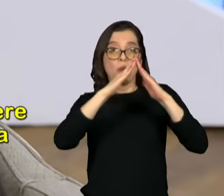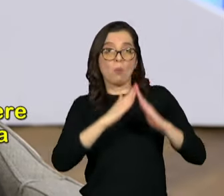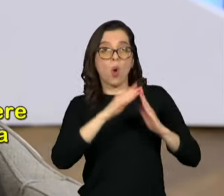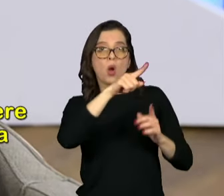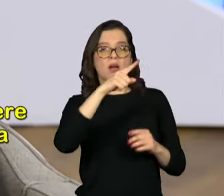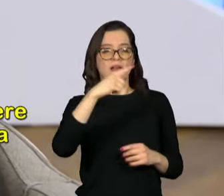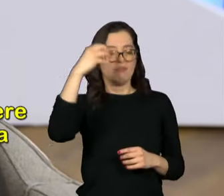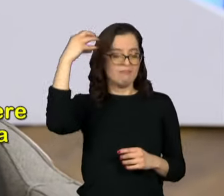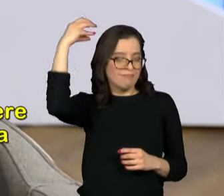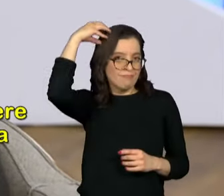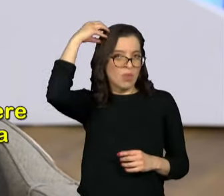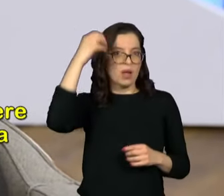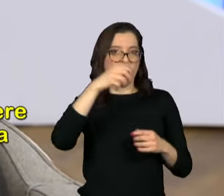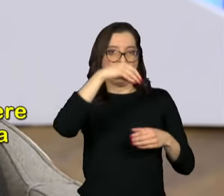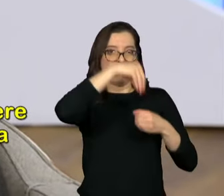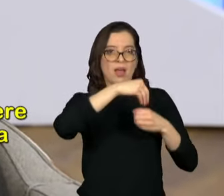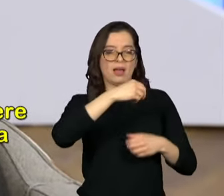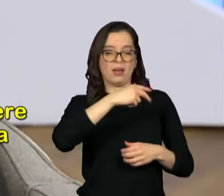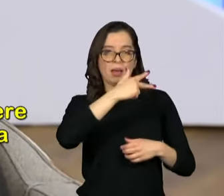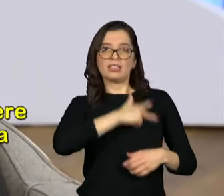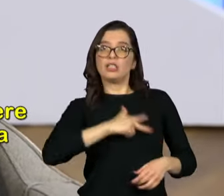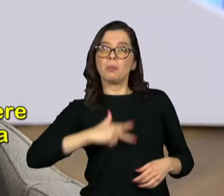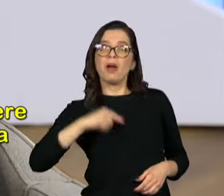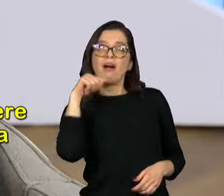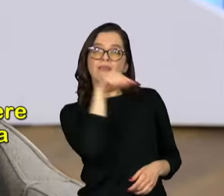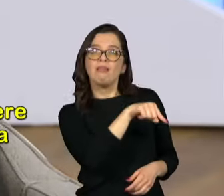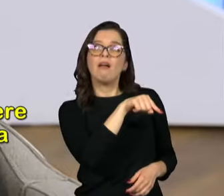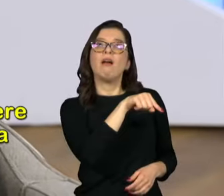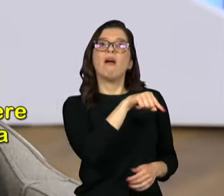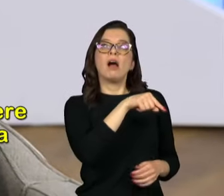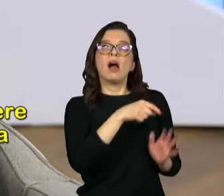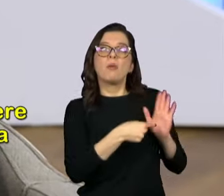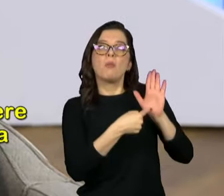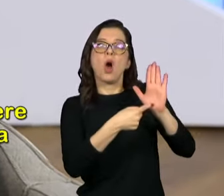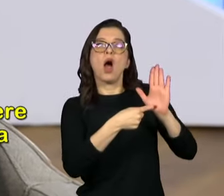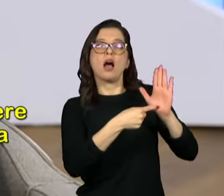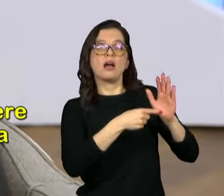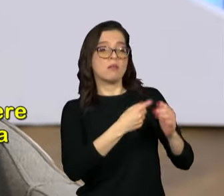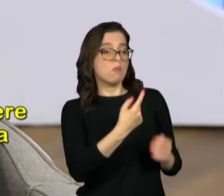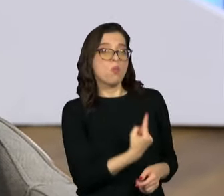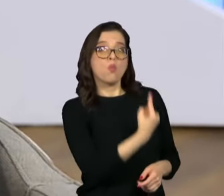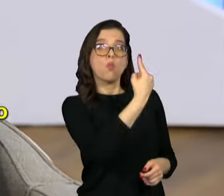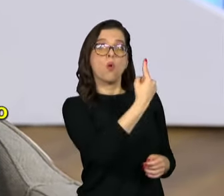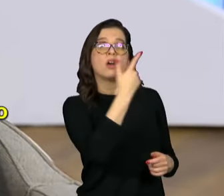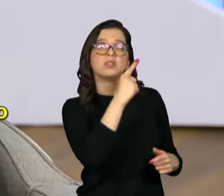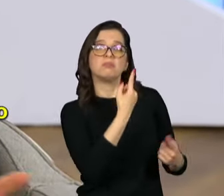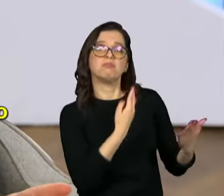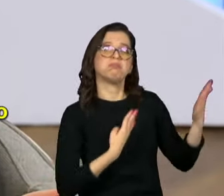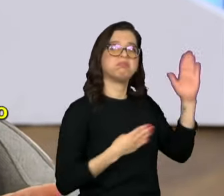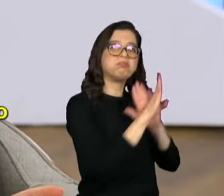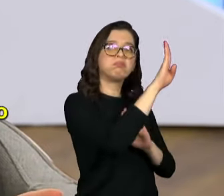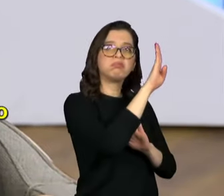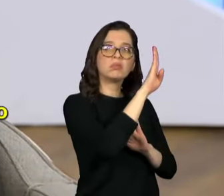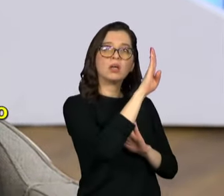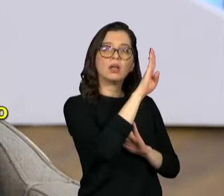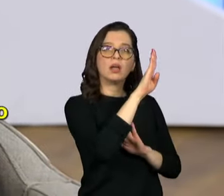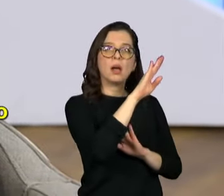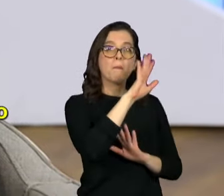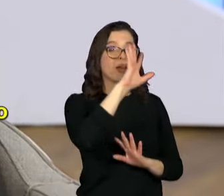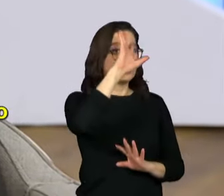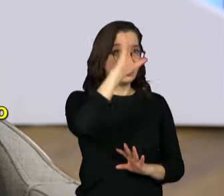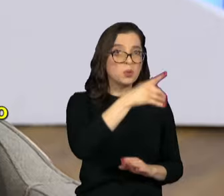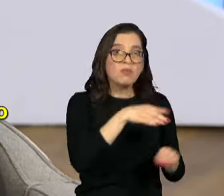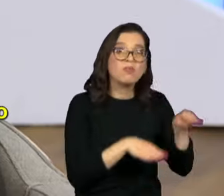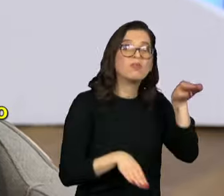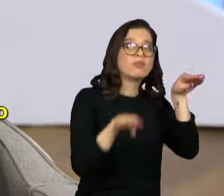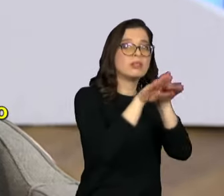Copenhagen. What that suggests is that individual upward mobility, desirable though it